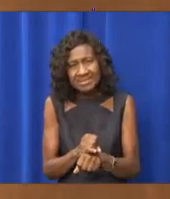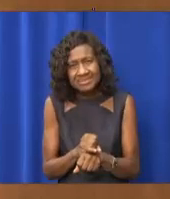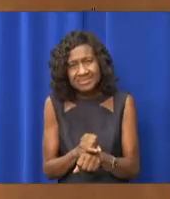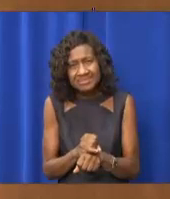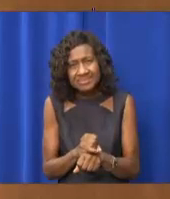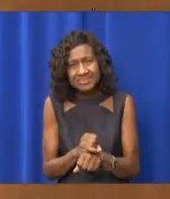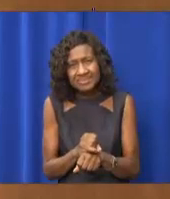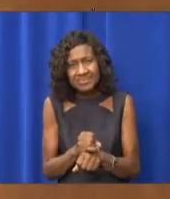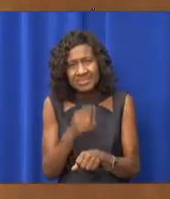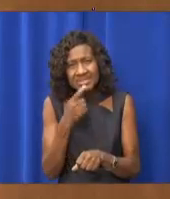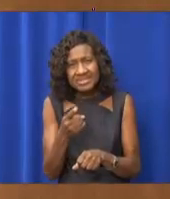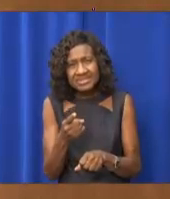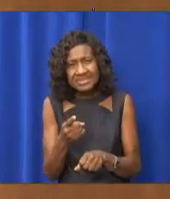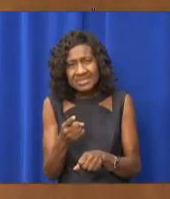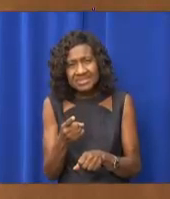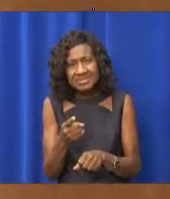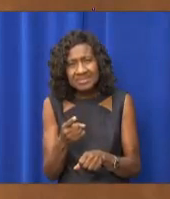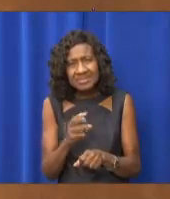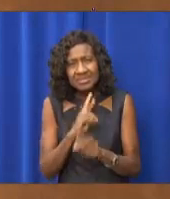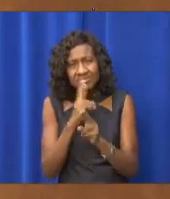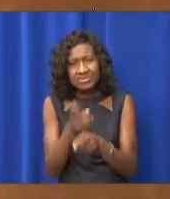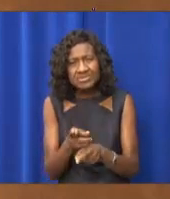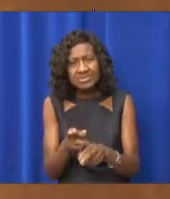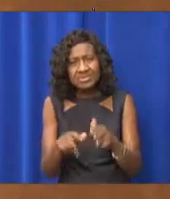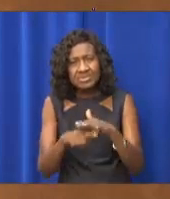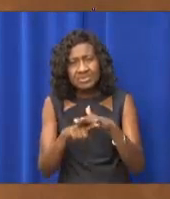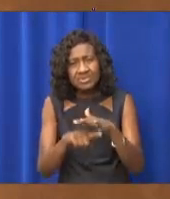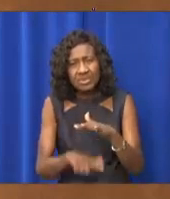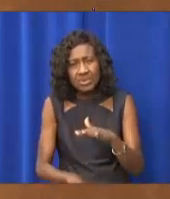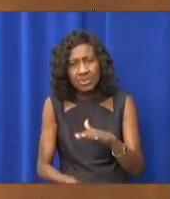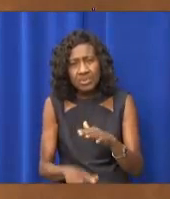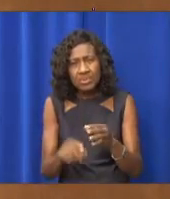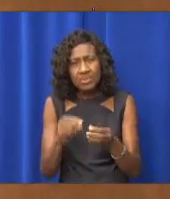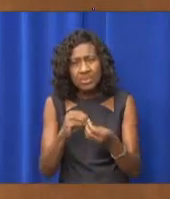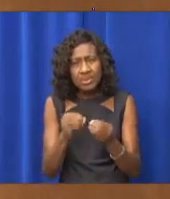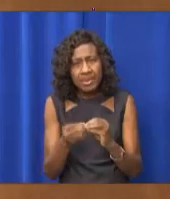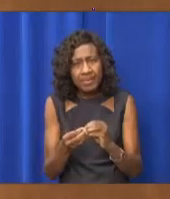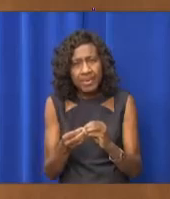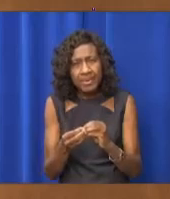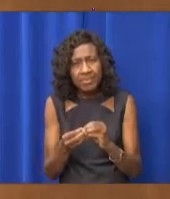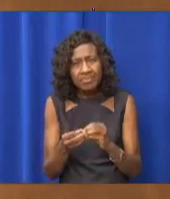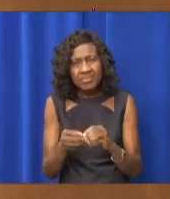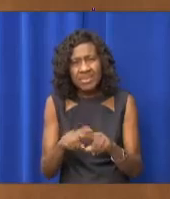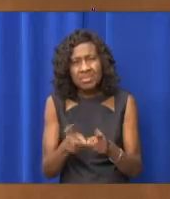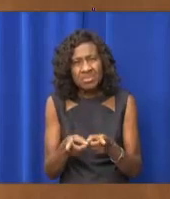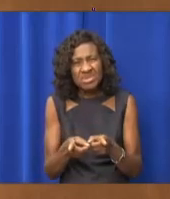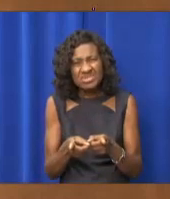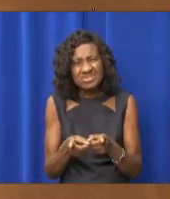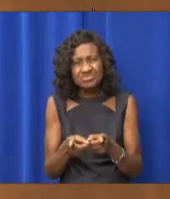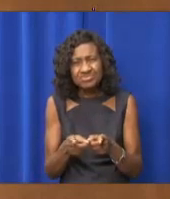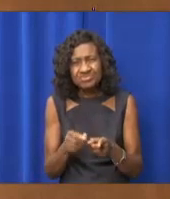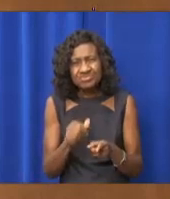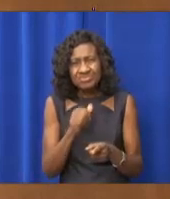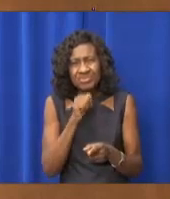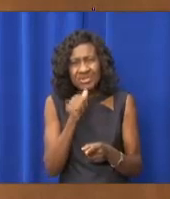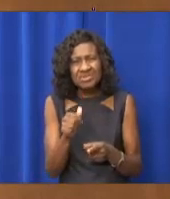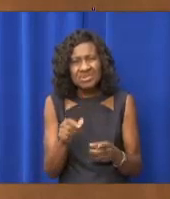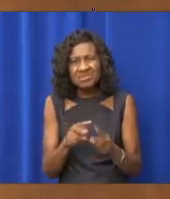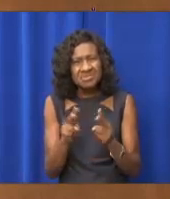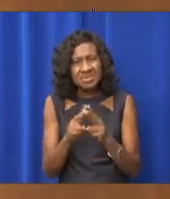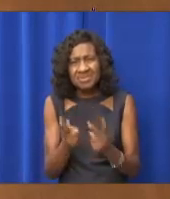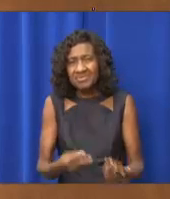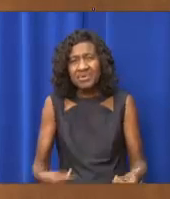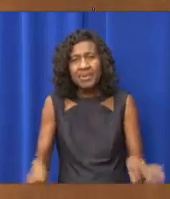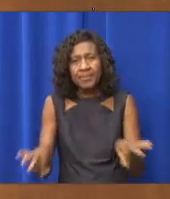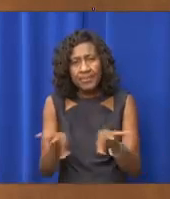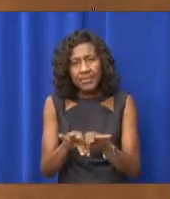the results that come out produce a very low number, but it's not something that I feel is worth quoting at all because of all of